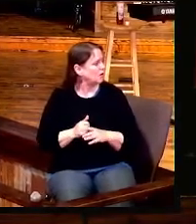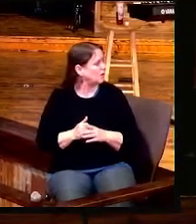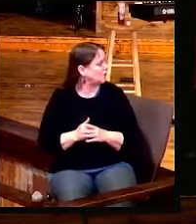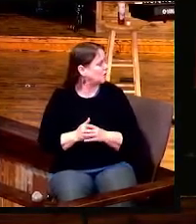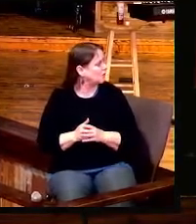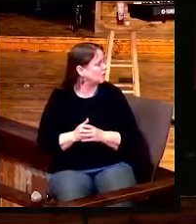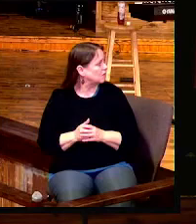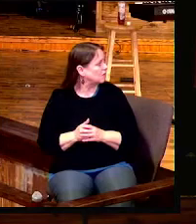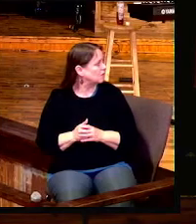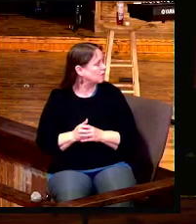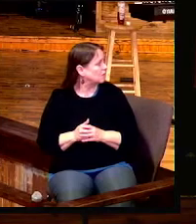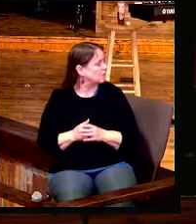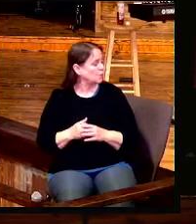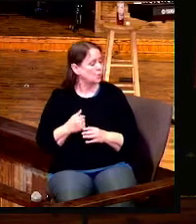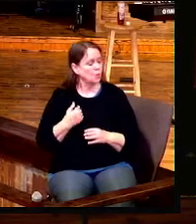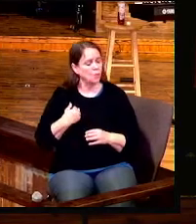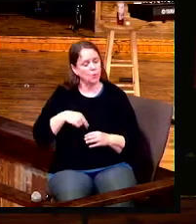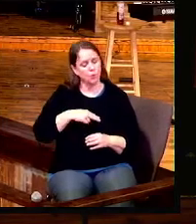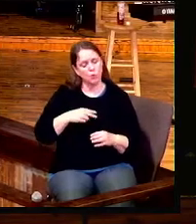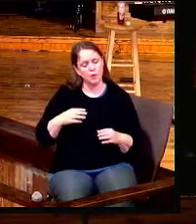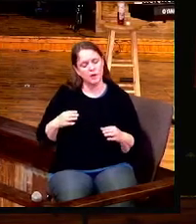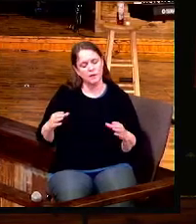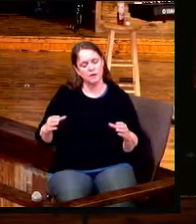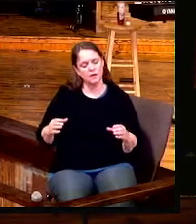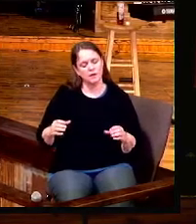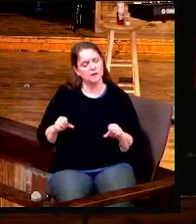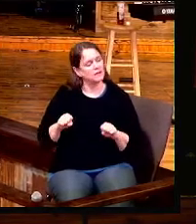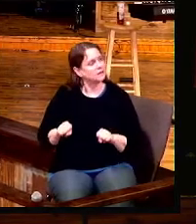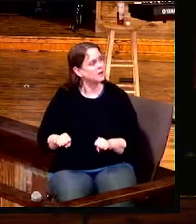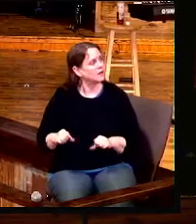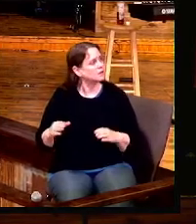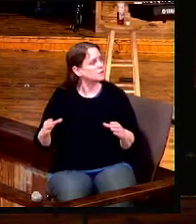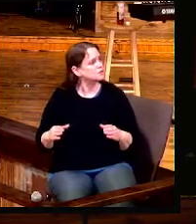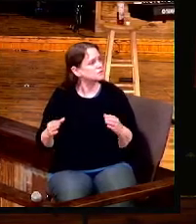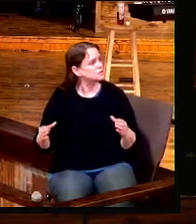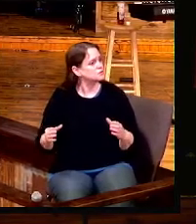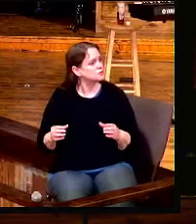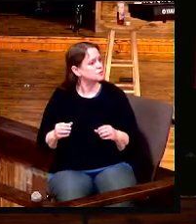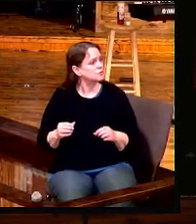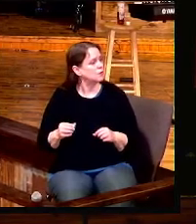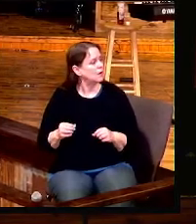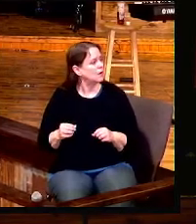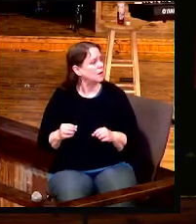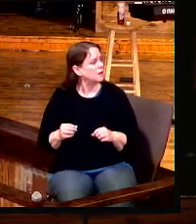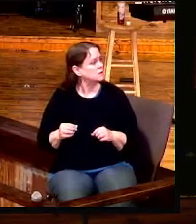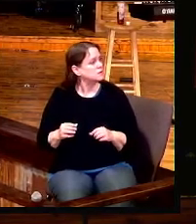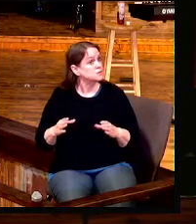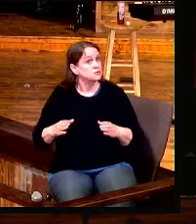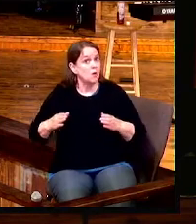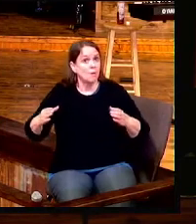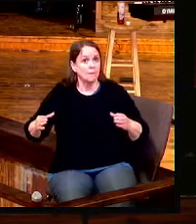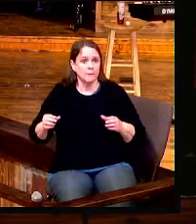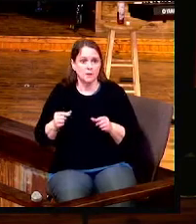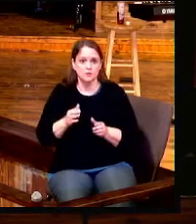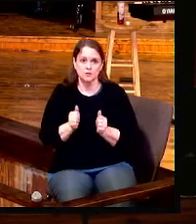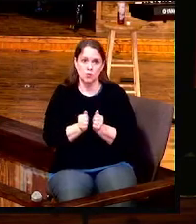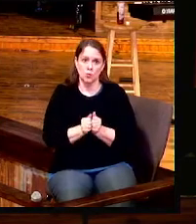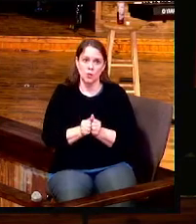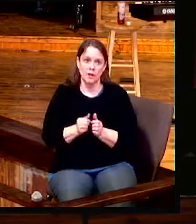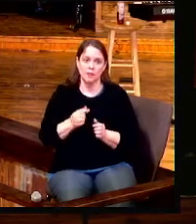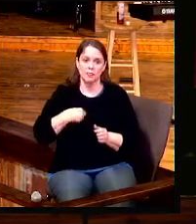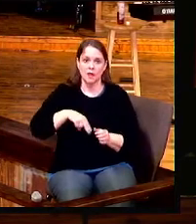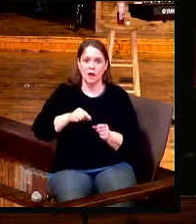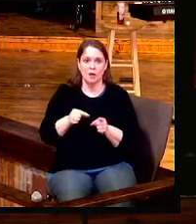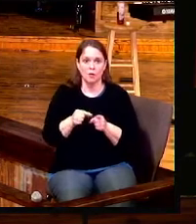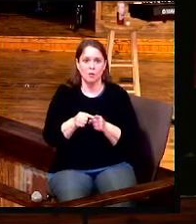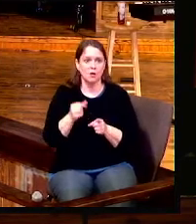to do so many things with our words if we will just use them in the right manner for the right reasons at the right